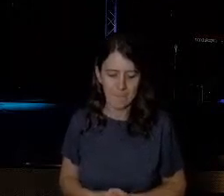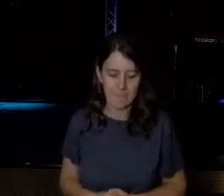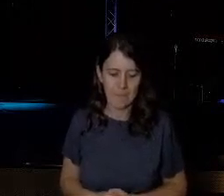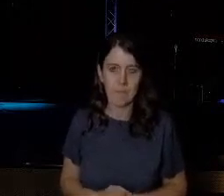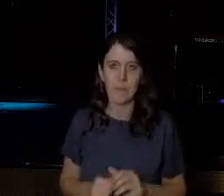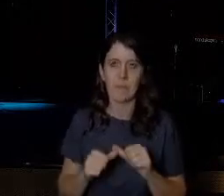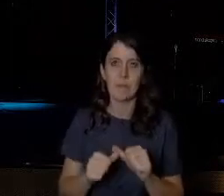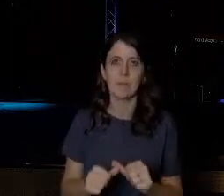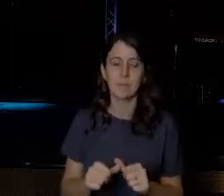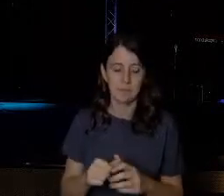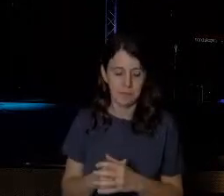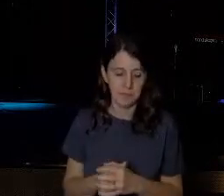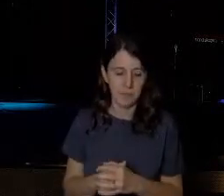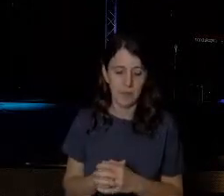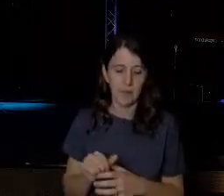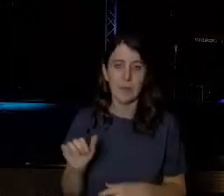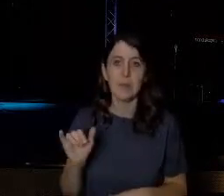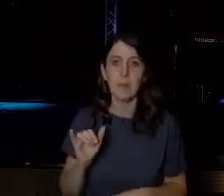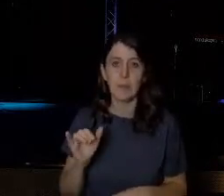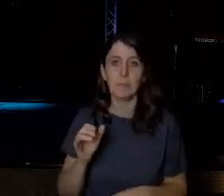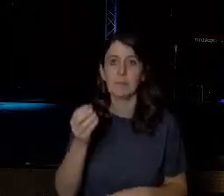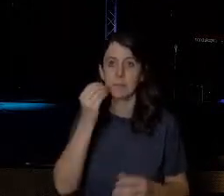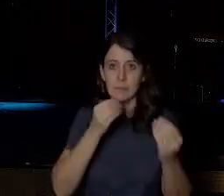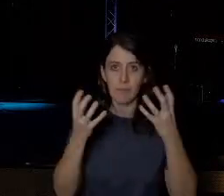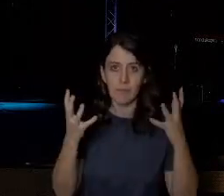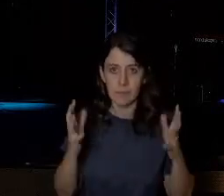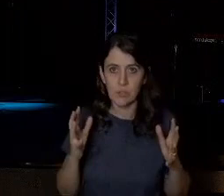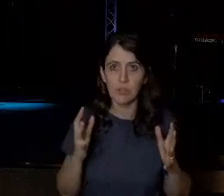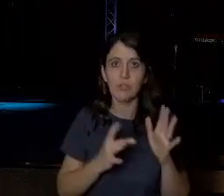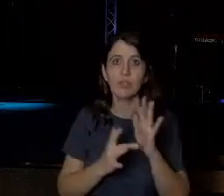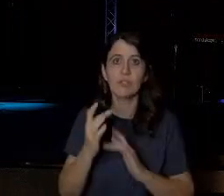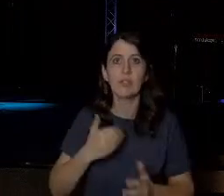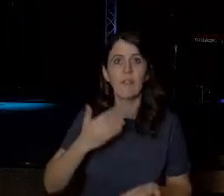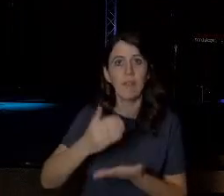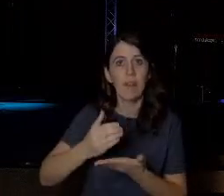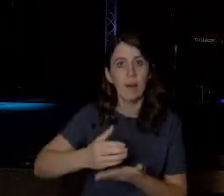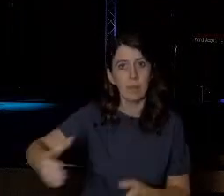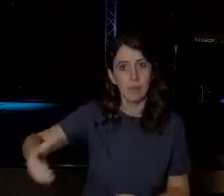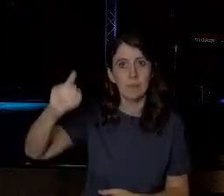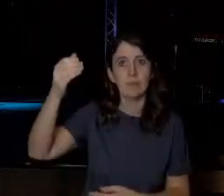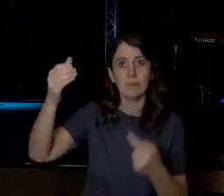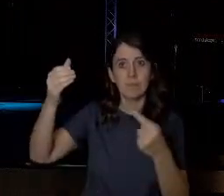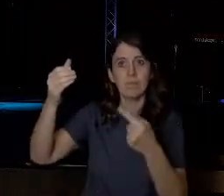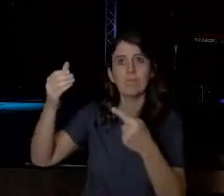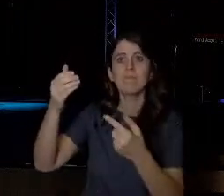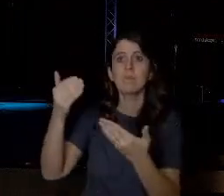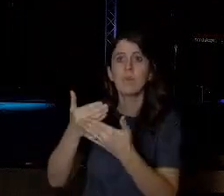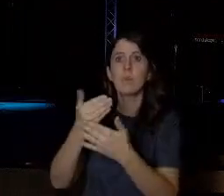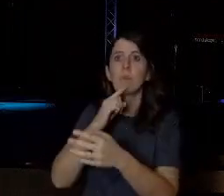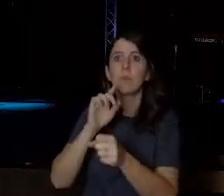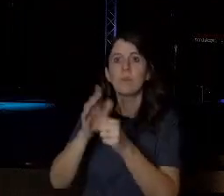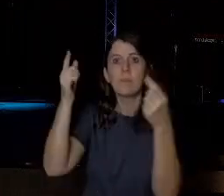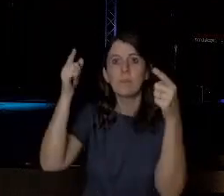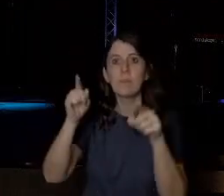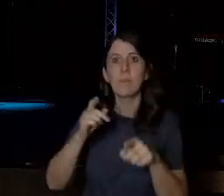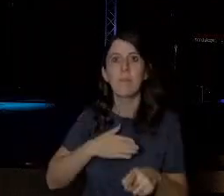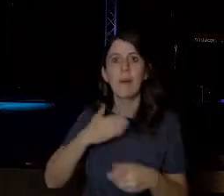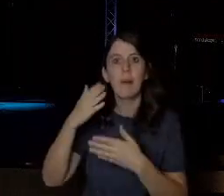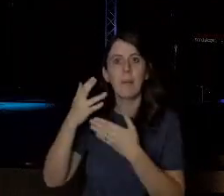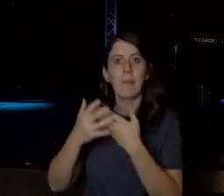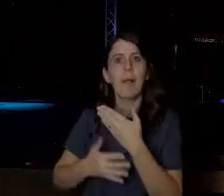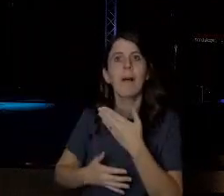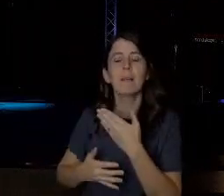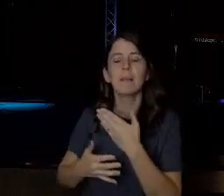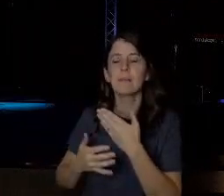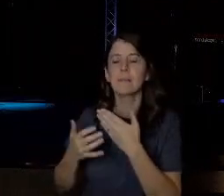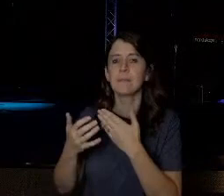Scripture continues, in the same way, after supper, he took the cup, saying, "This cup is the new covenant in my blood. Do this whenever you drink